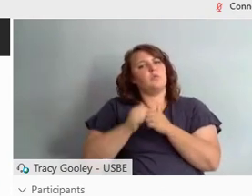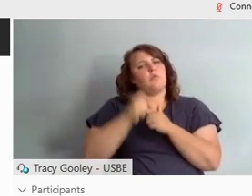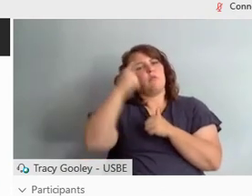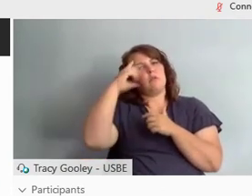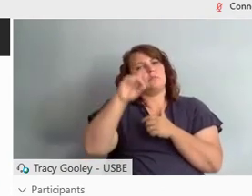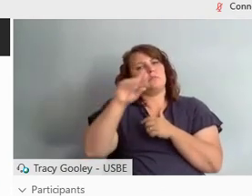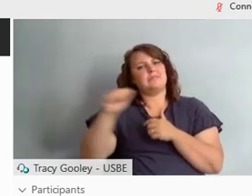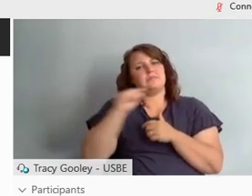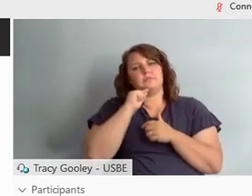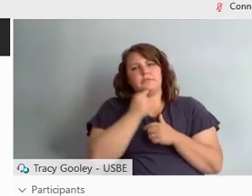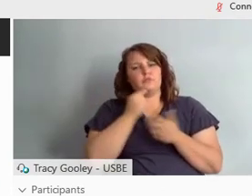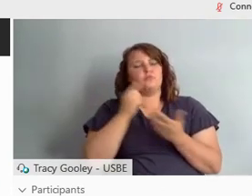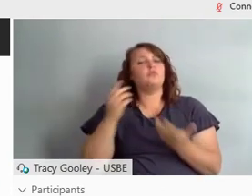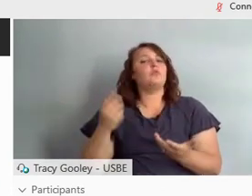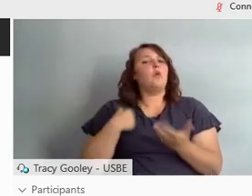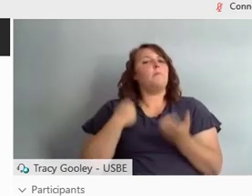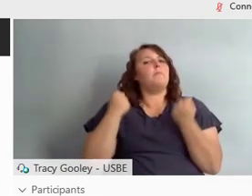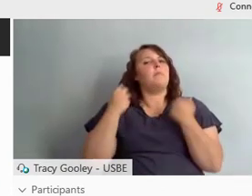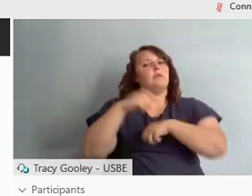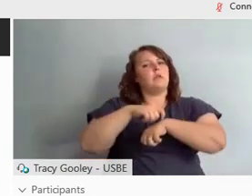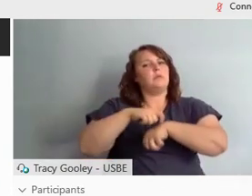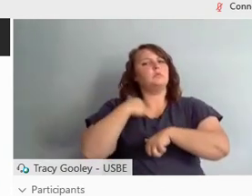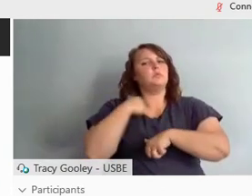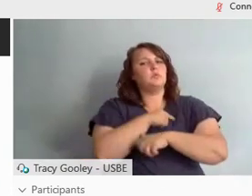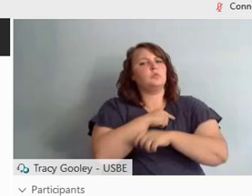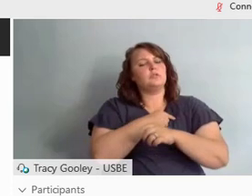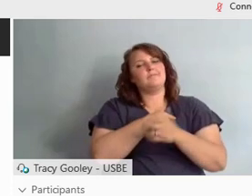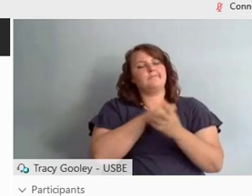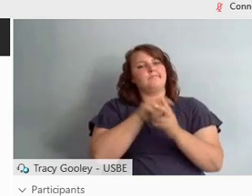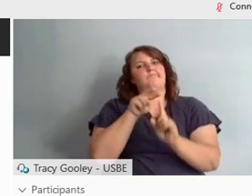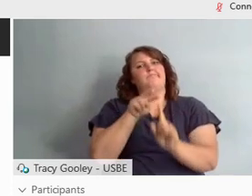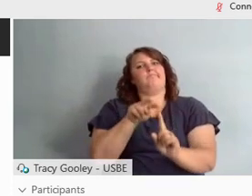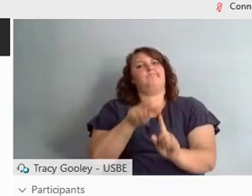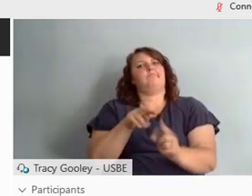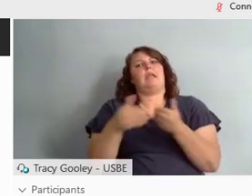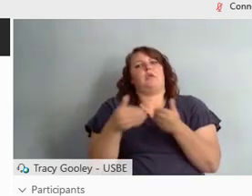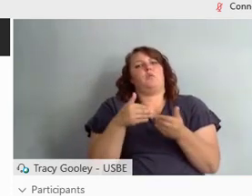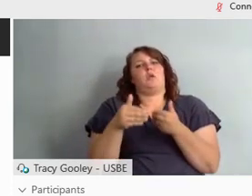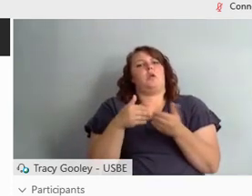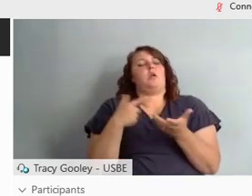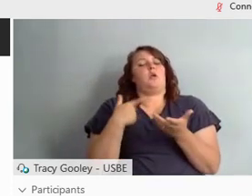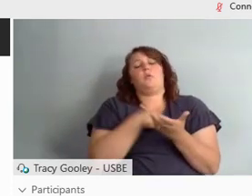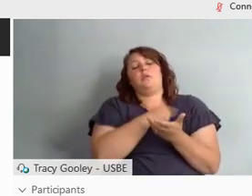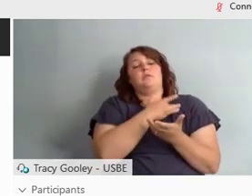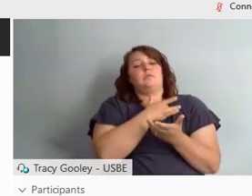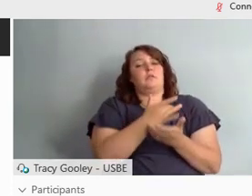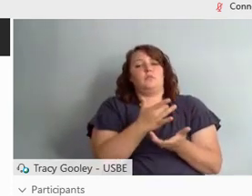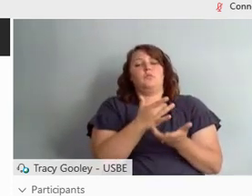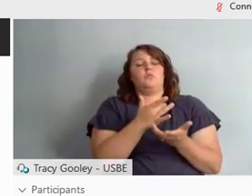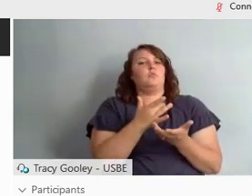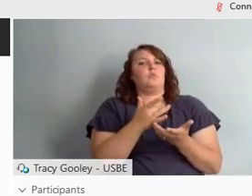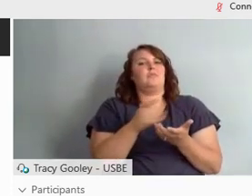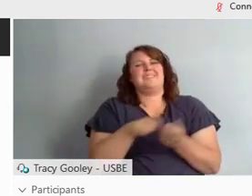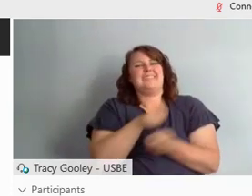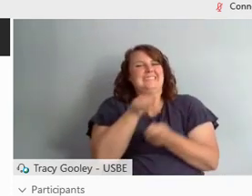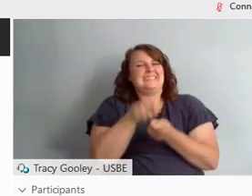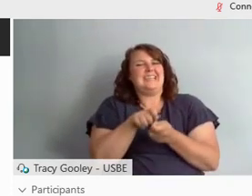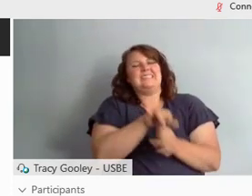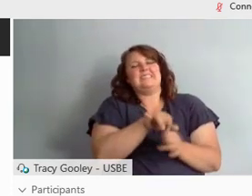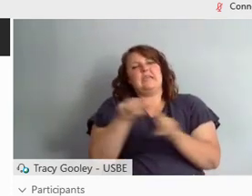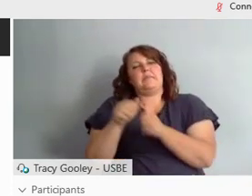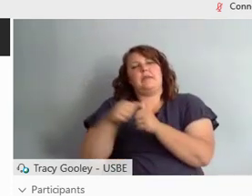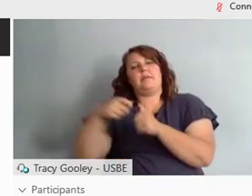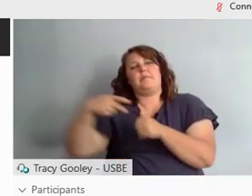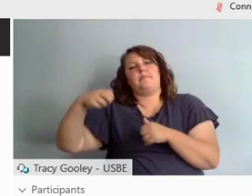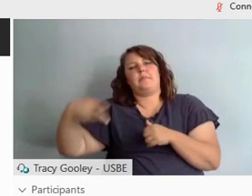cognitive disabilities, because a lot of times we're tracking these sort of things anyway. So these are the exact same lifelong learning practices that you find in the